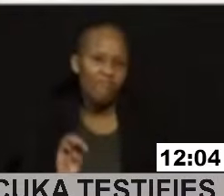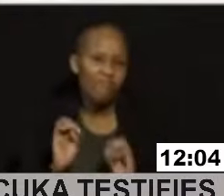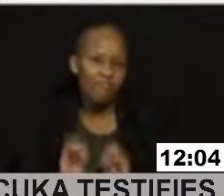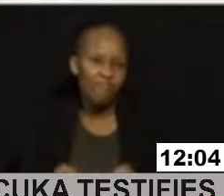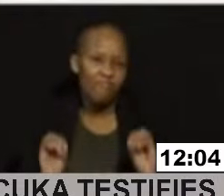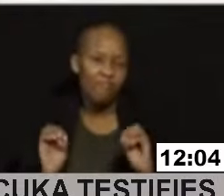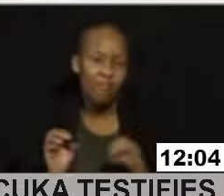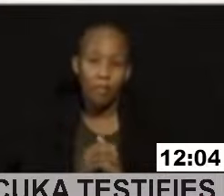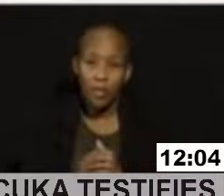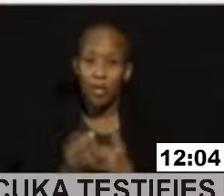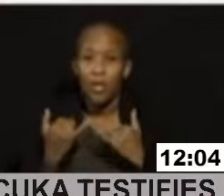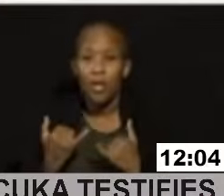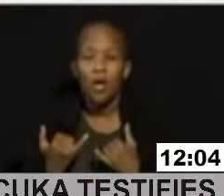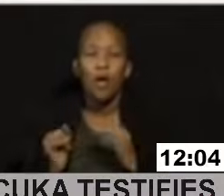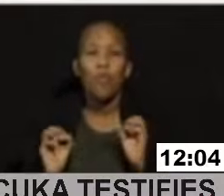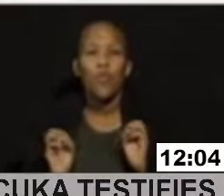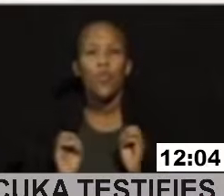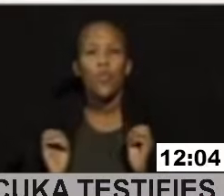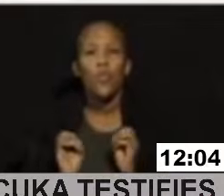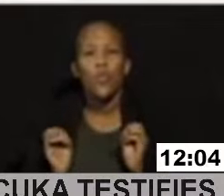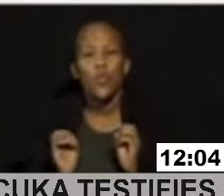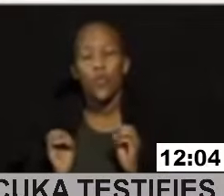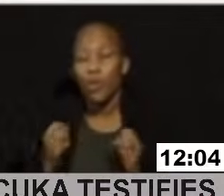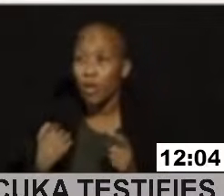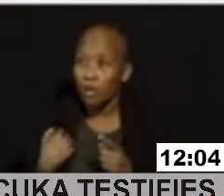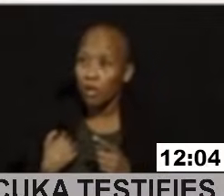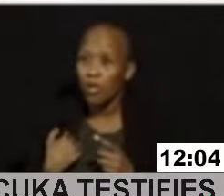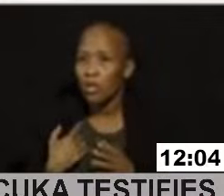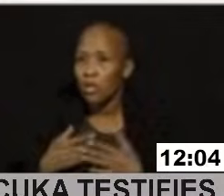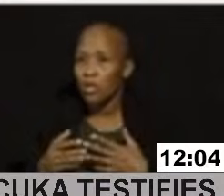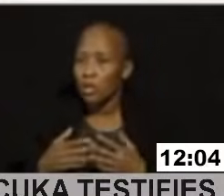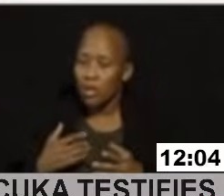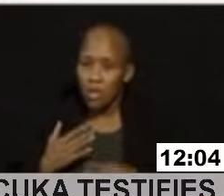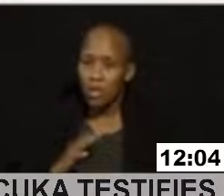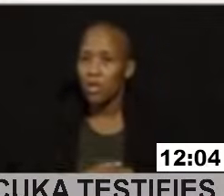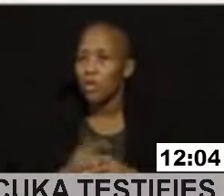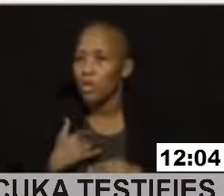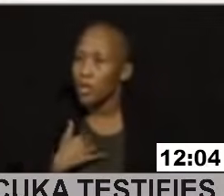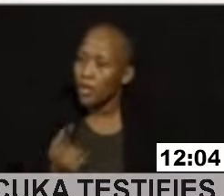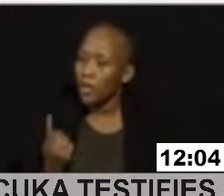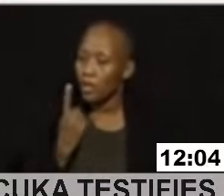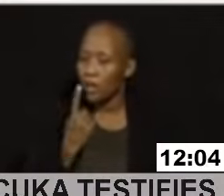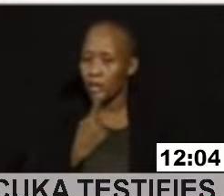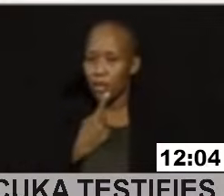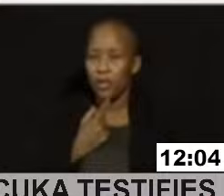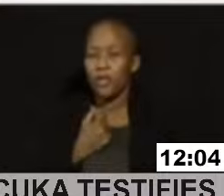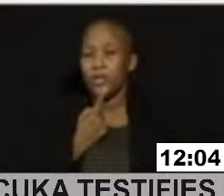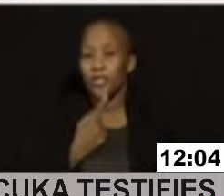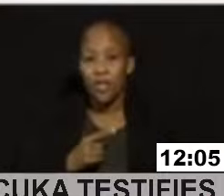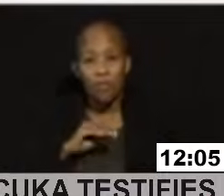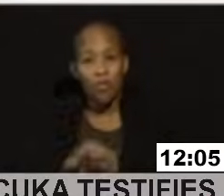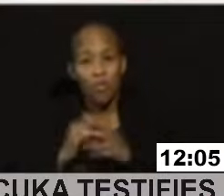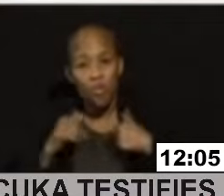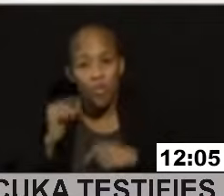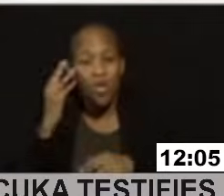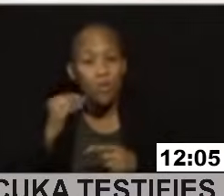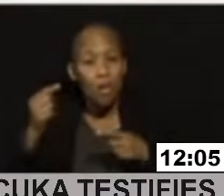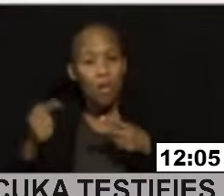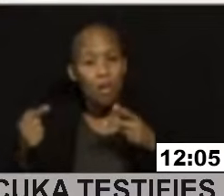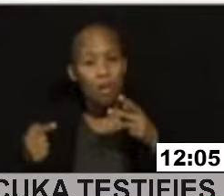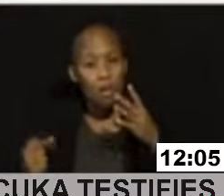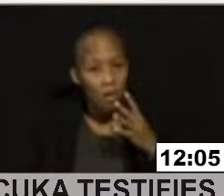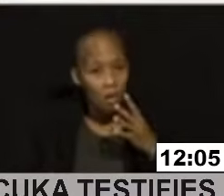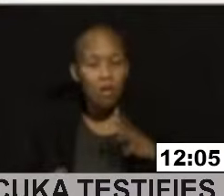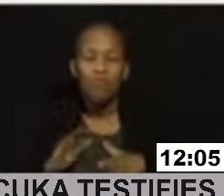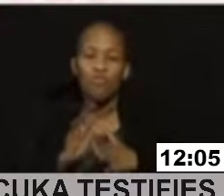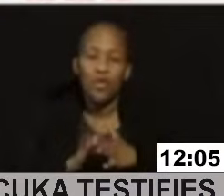At no stage did anybody come back to me and say, these are the problems that we are experiencing. So when I said the guys deal